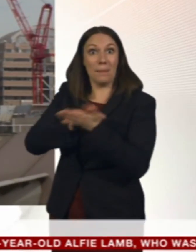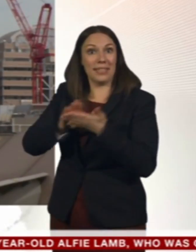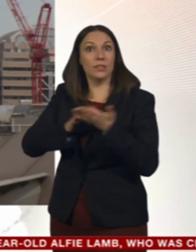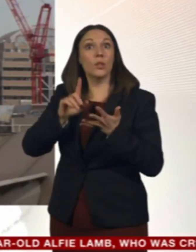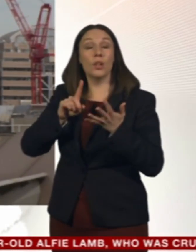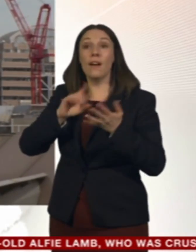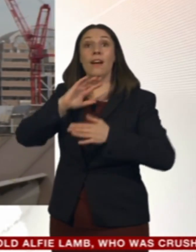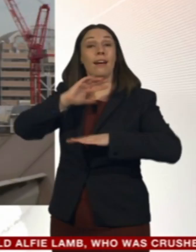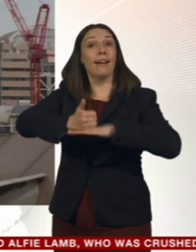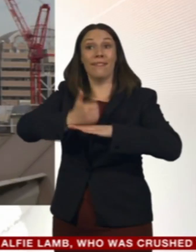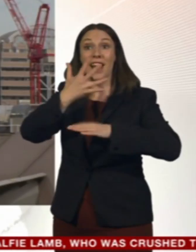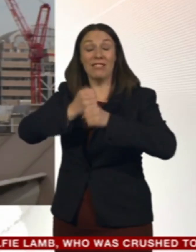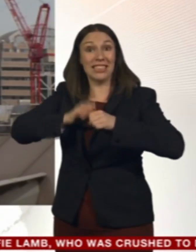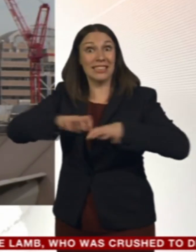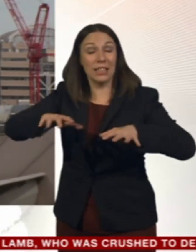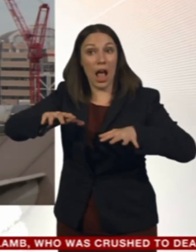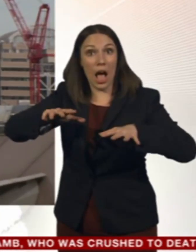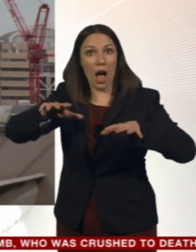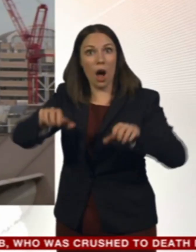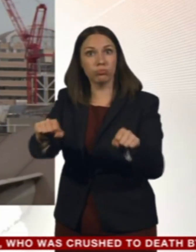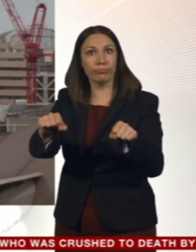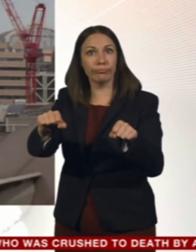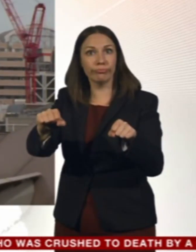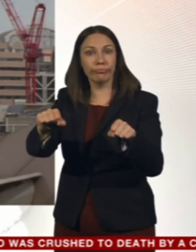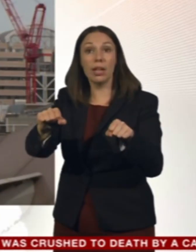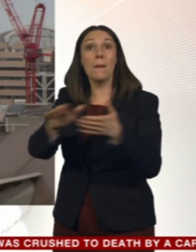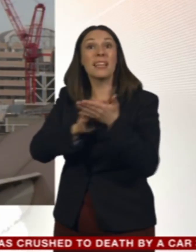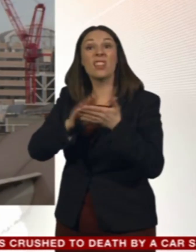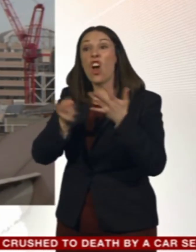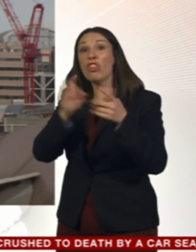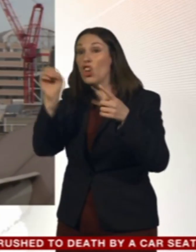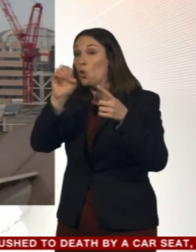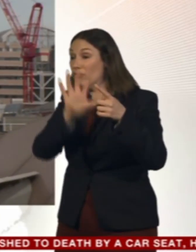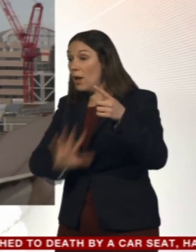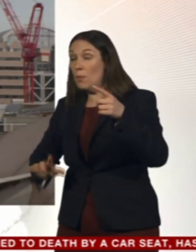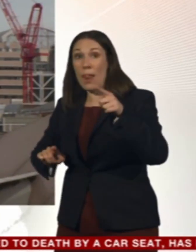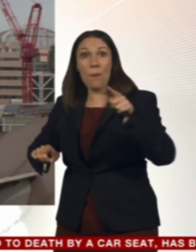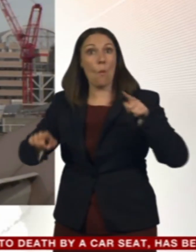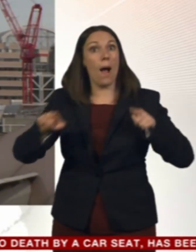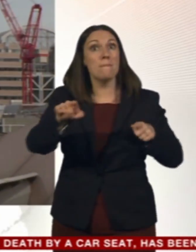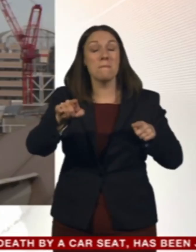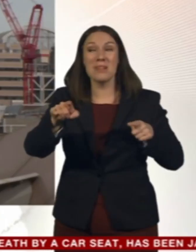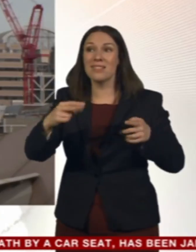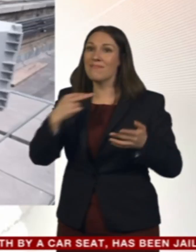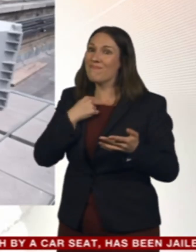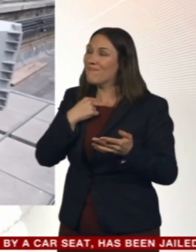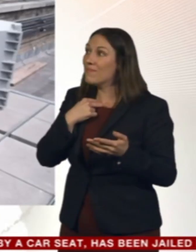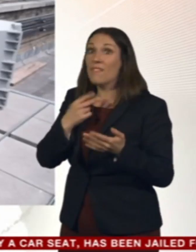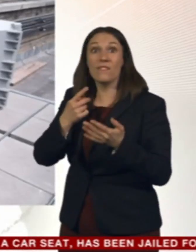in 5G in Europe, and it will slow everything down. And that's disappointing for the networks, but as a consumer, I'd be disappointed